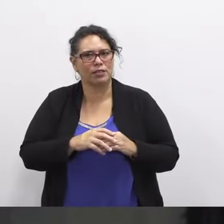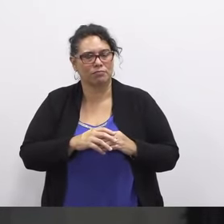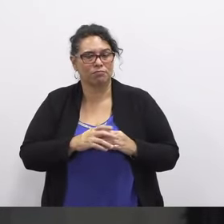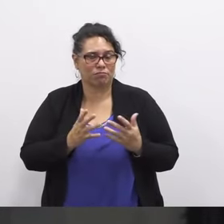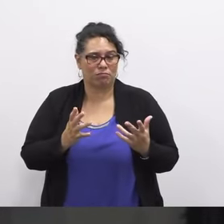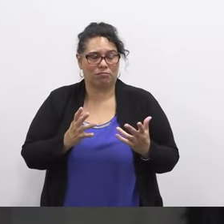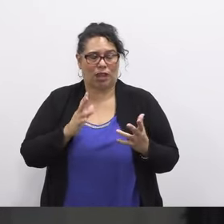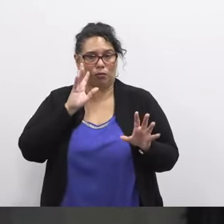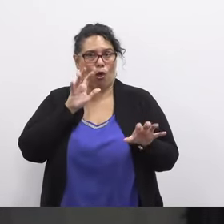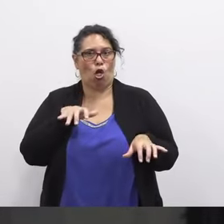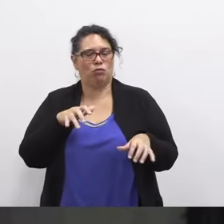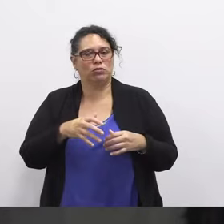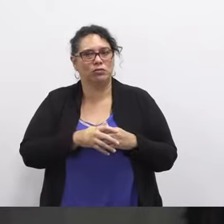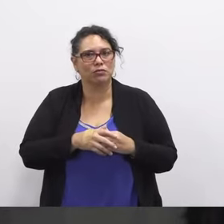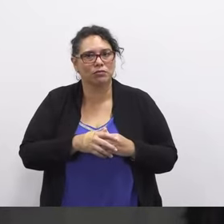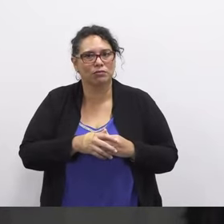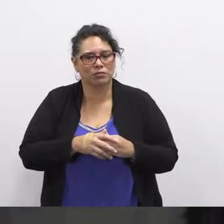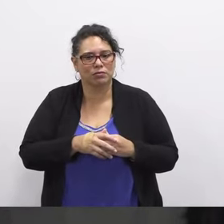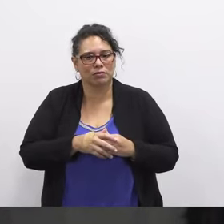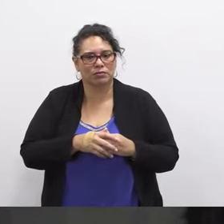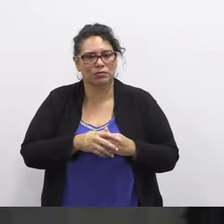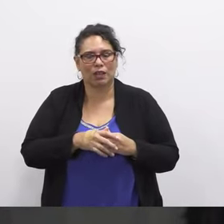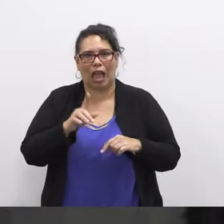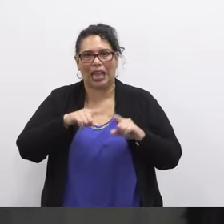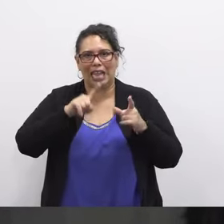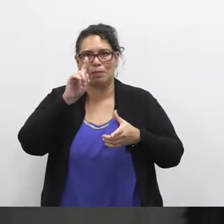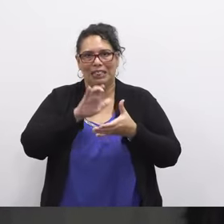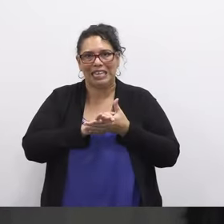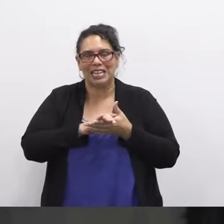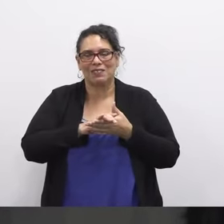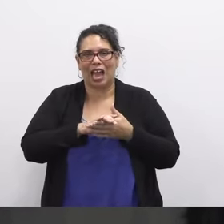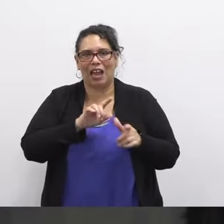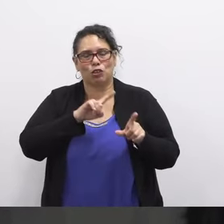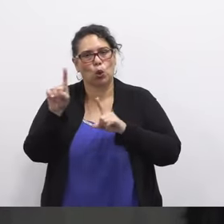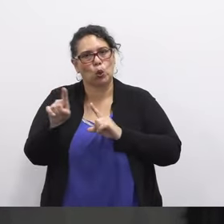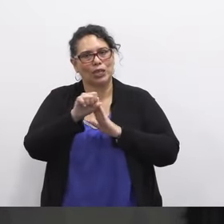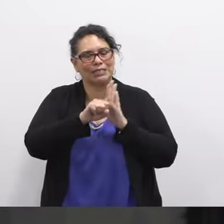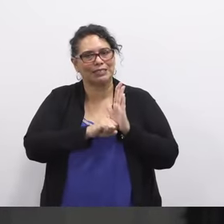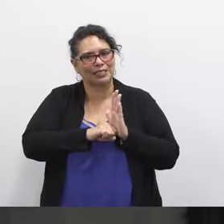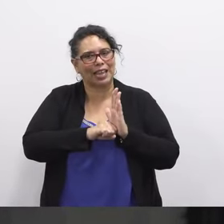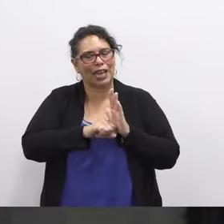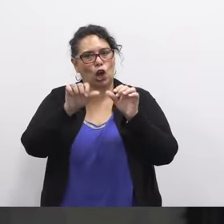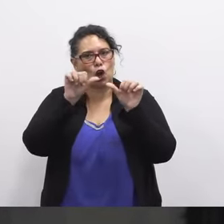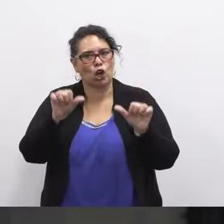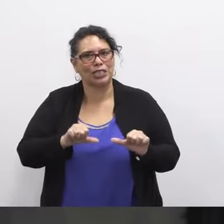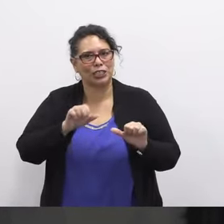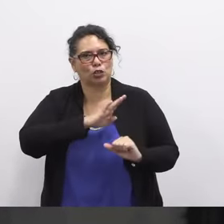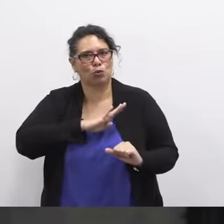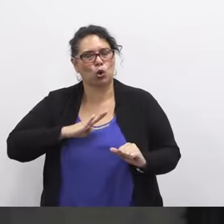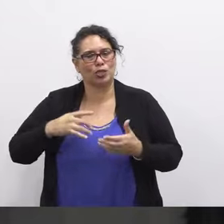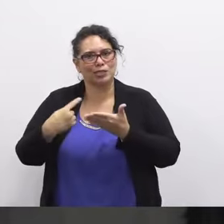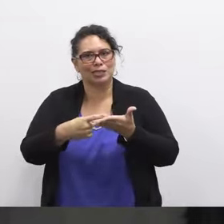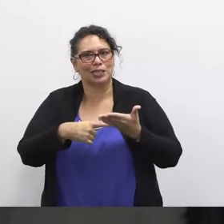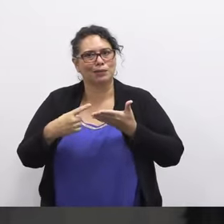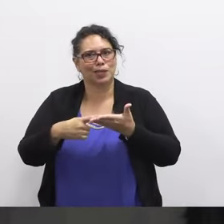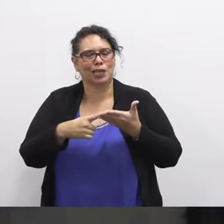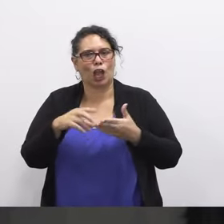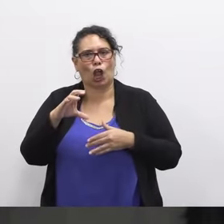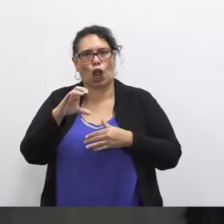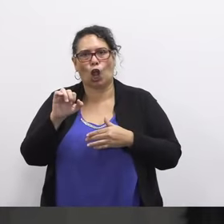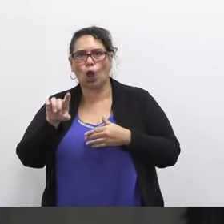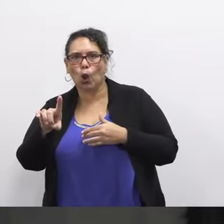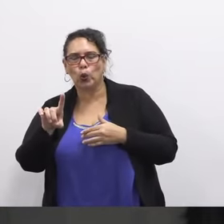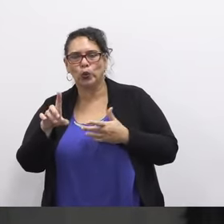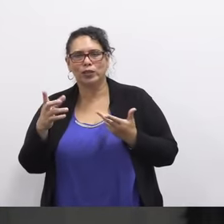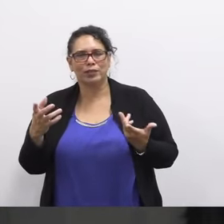frankly appalled. You know, I can't believe that I have to go to the state architecture board to talk about code violations when I've